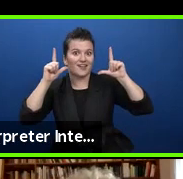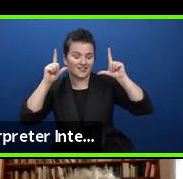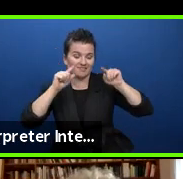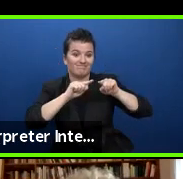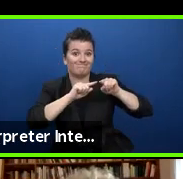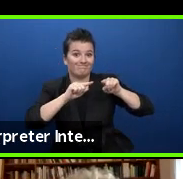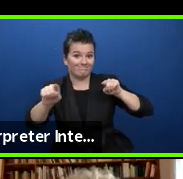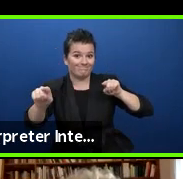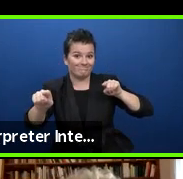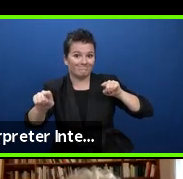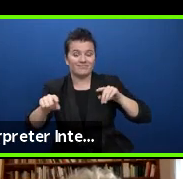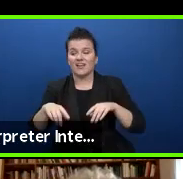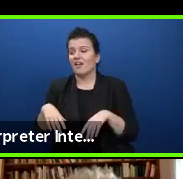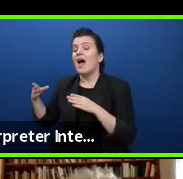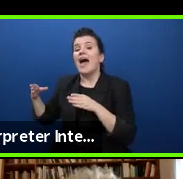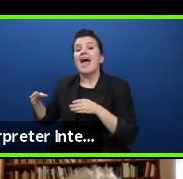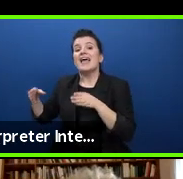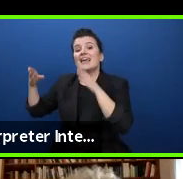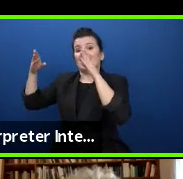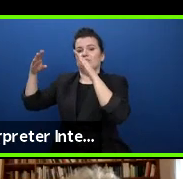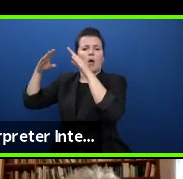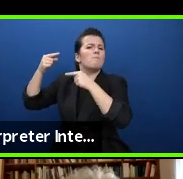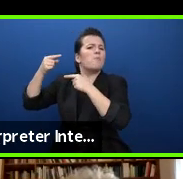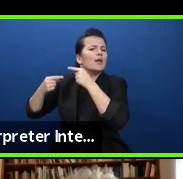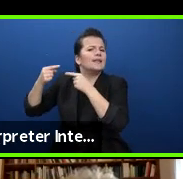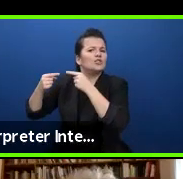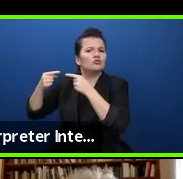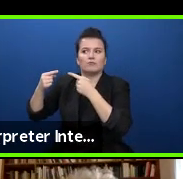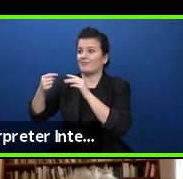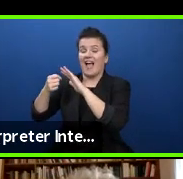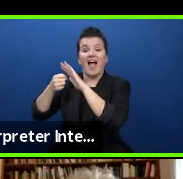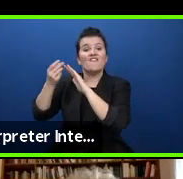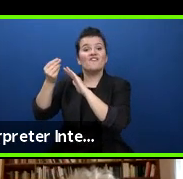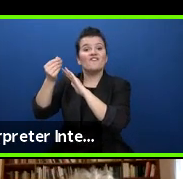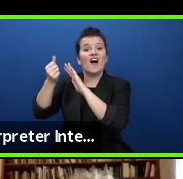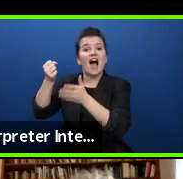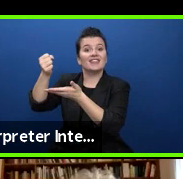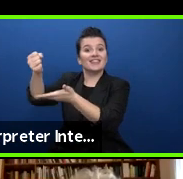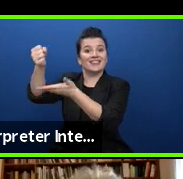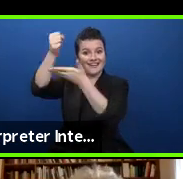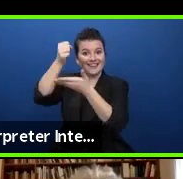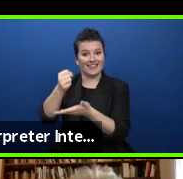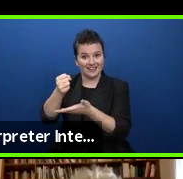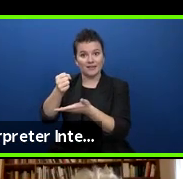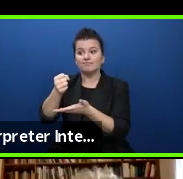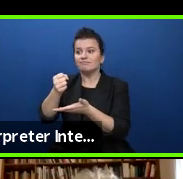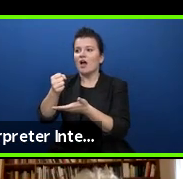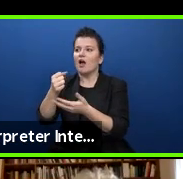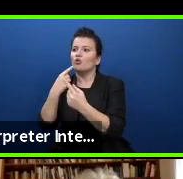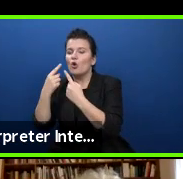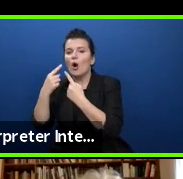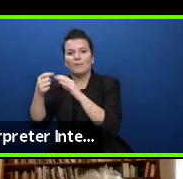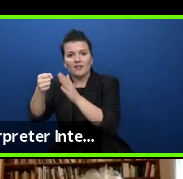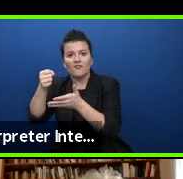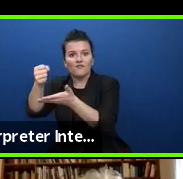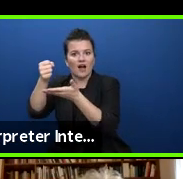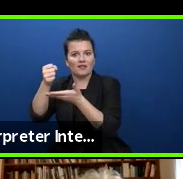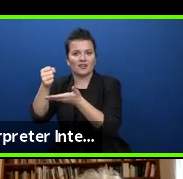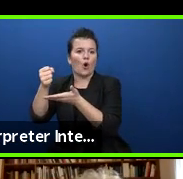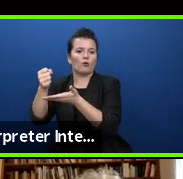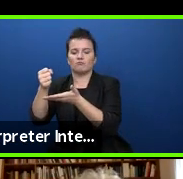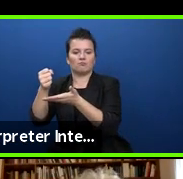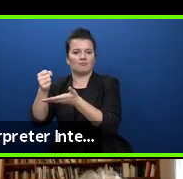speak with the funding institutions and just put their the money in front of the houses or in front of the doors of the houses, so to